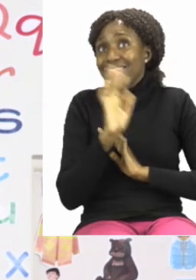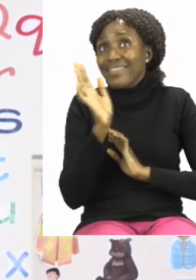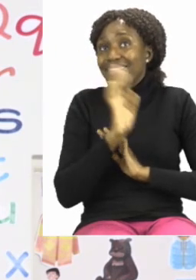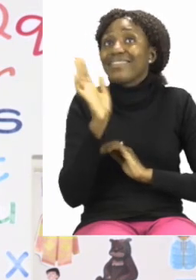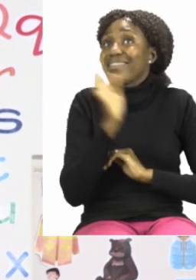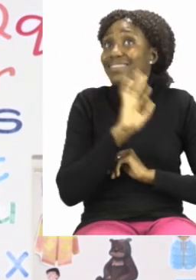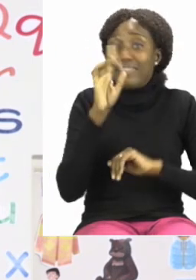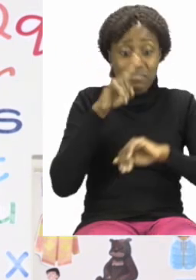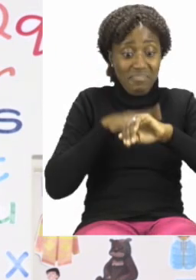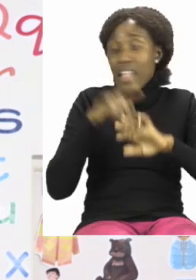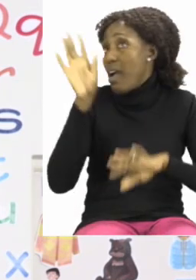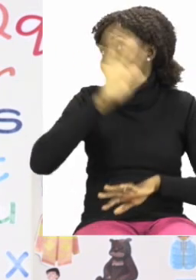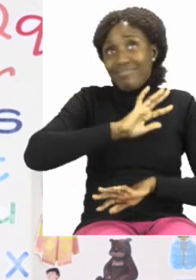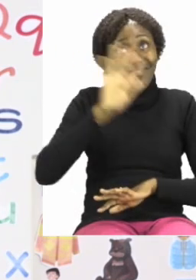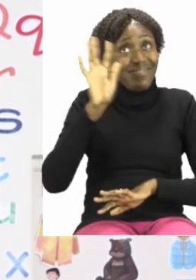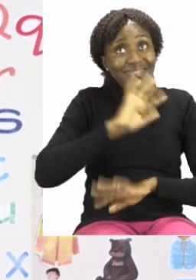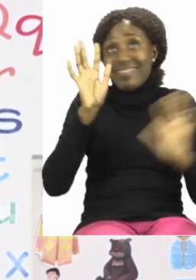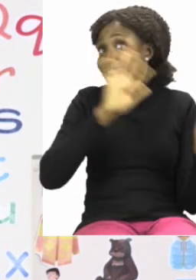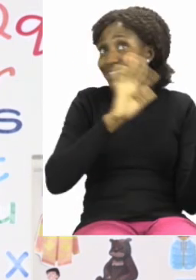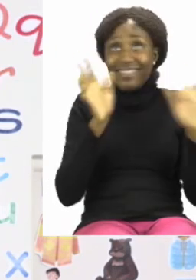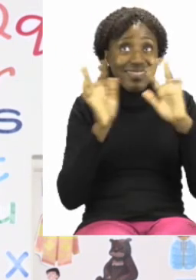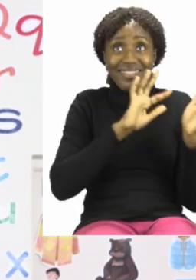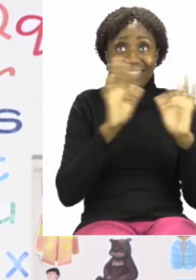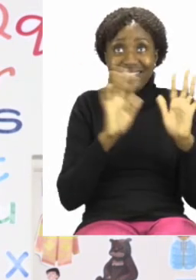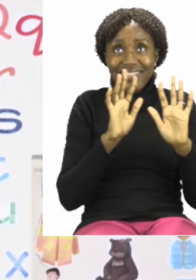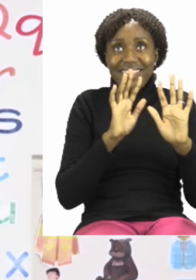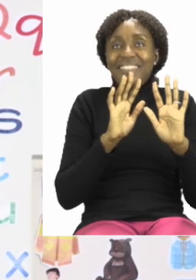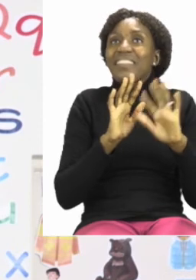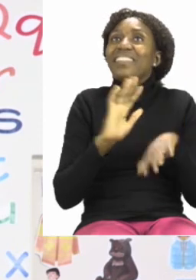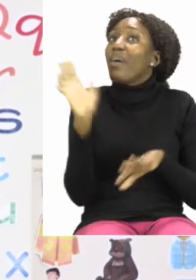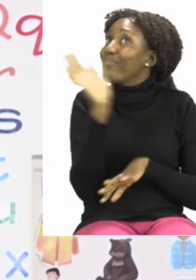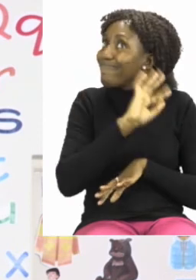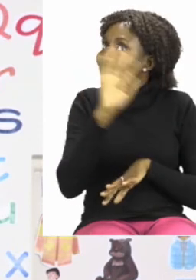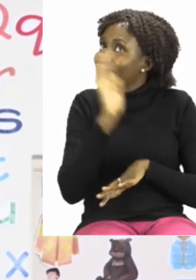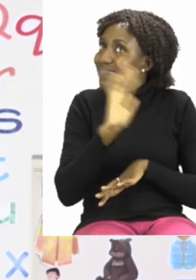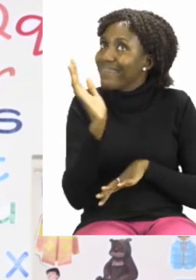goodbye. It's time to say goodbye.